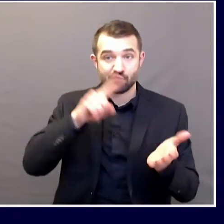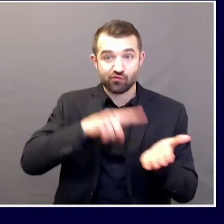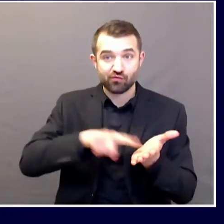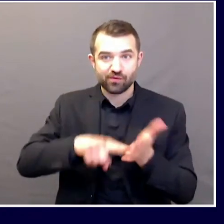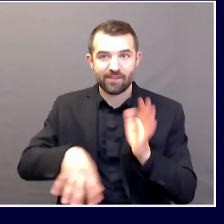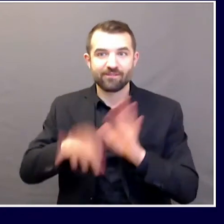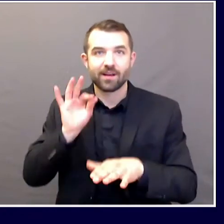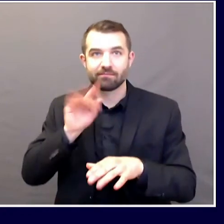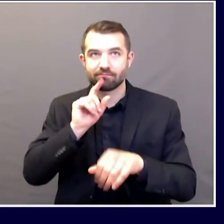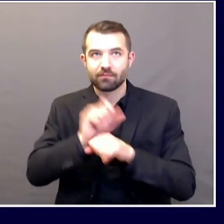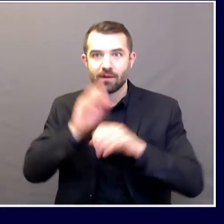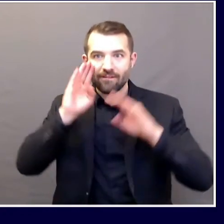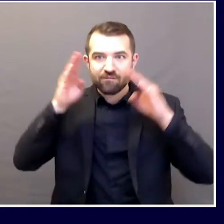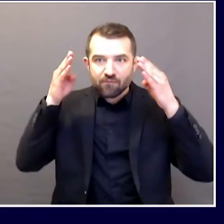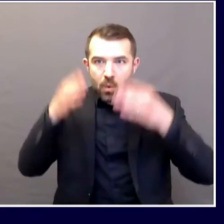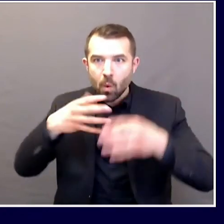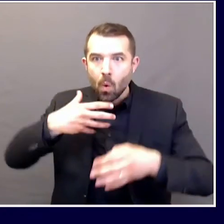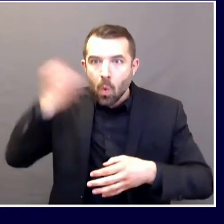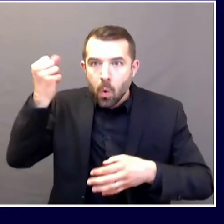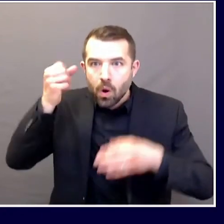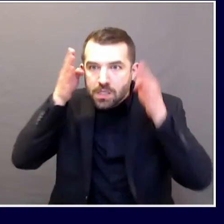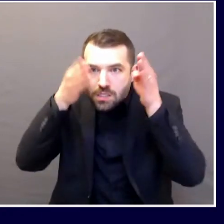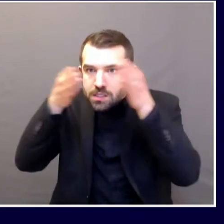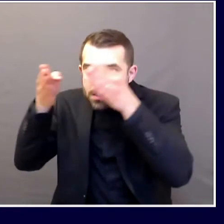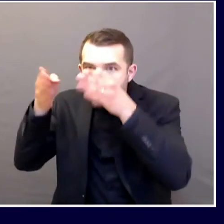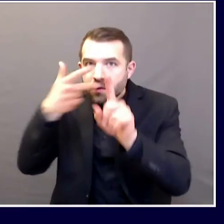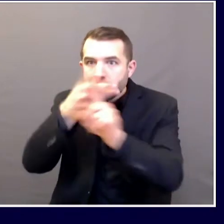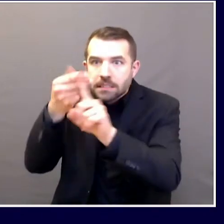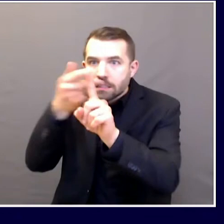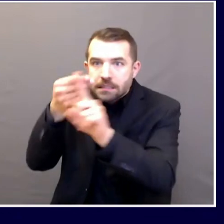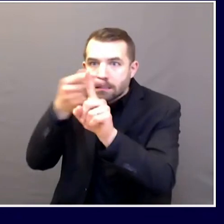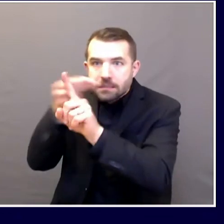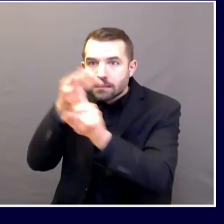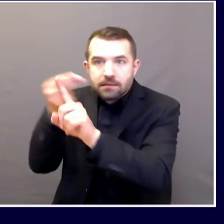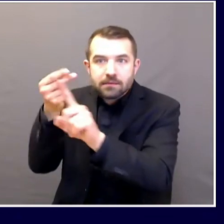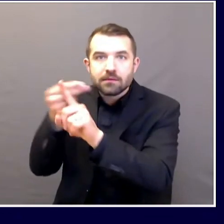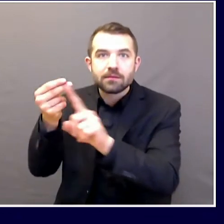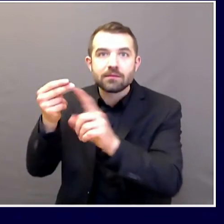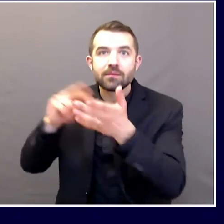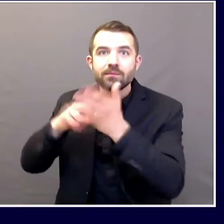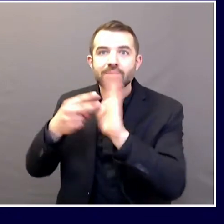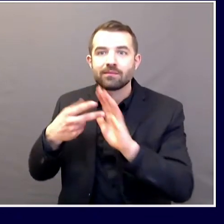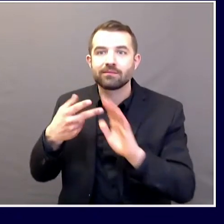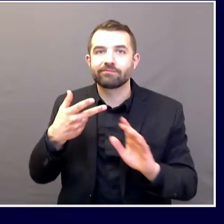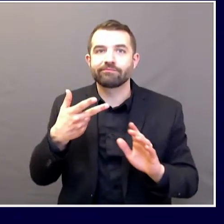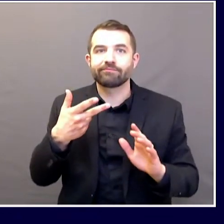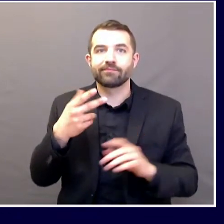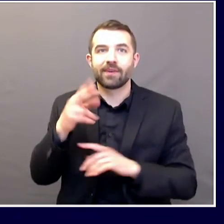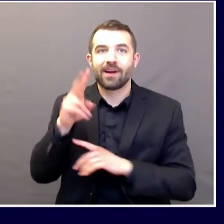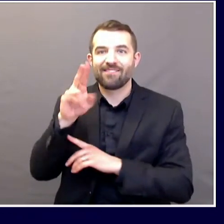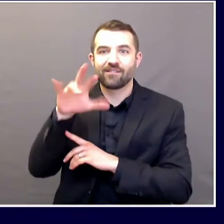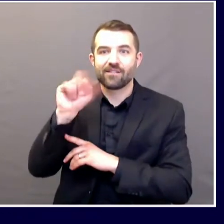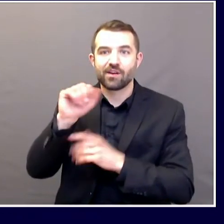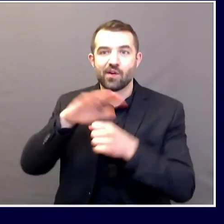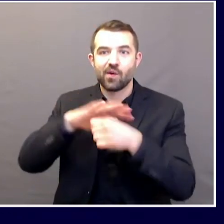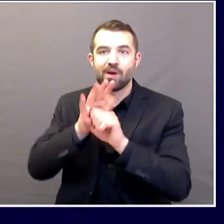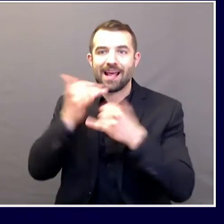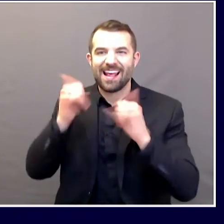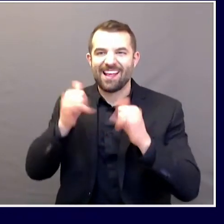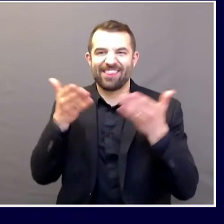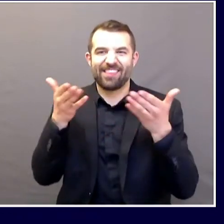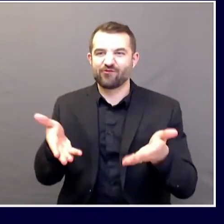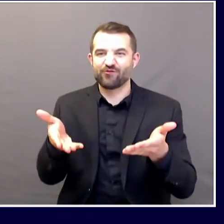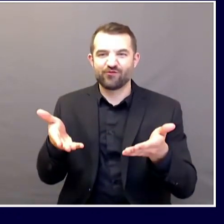we are left with, in a sense, is still the virus circulating, but not infecting and thankfully not causing deaths in